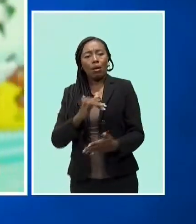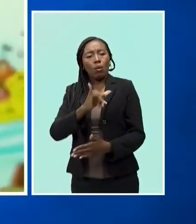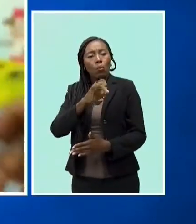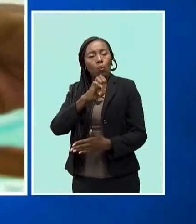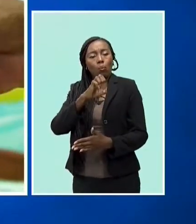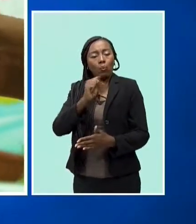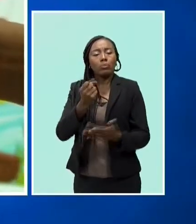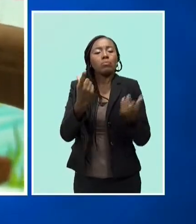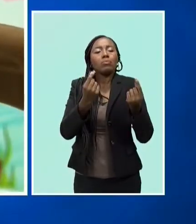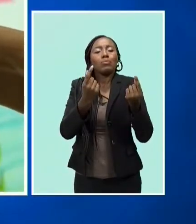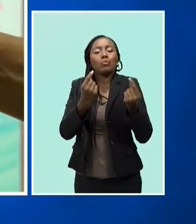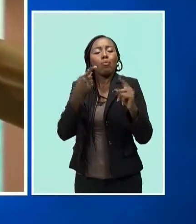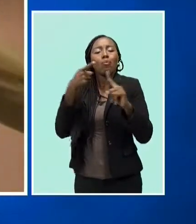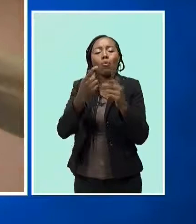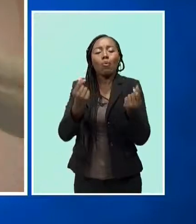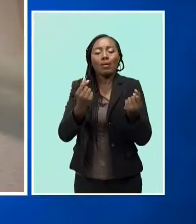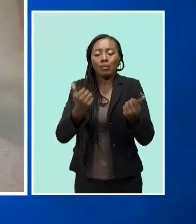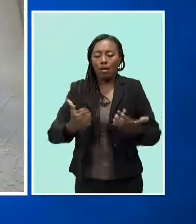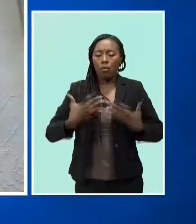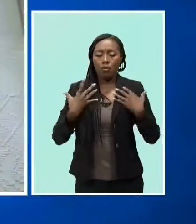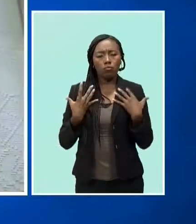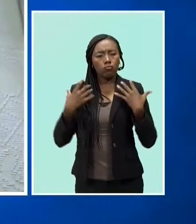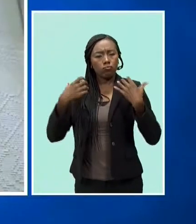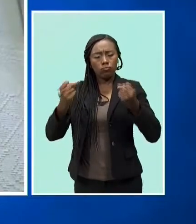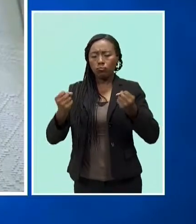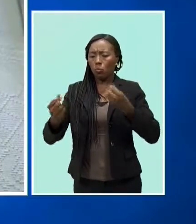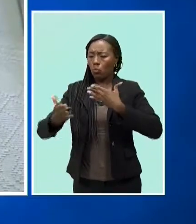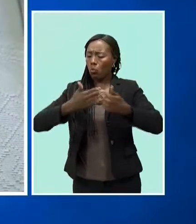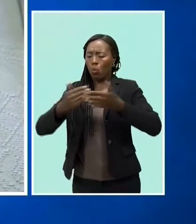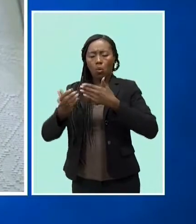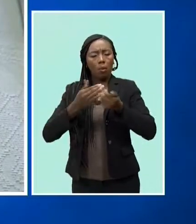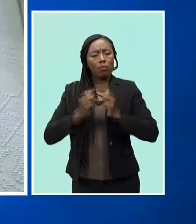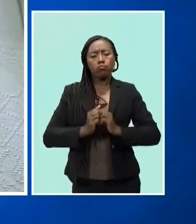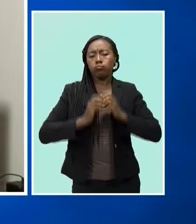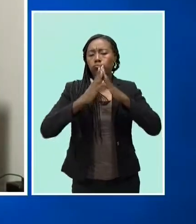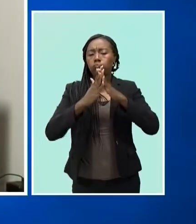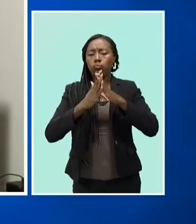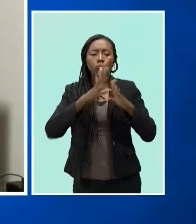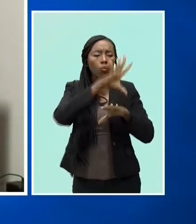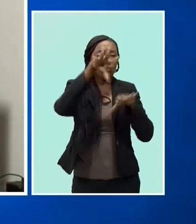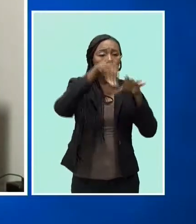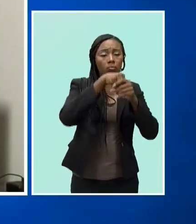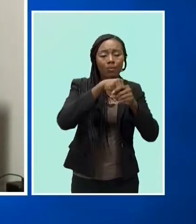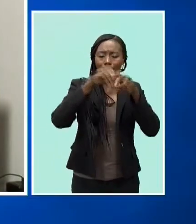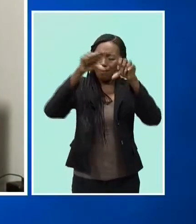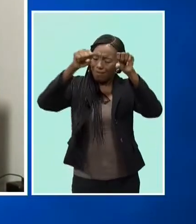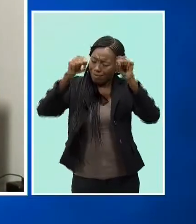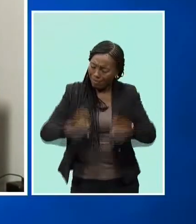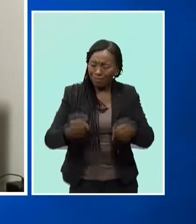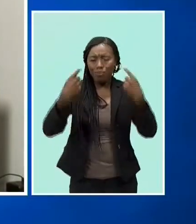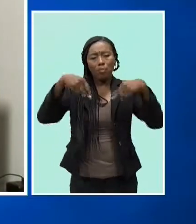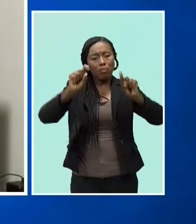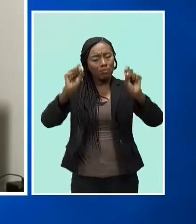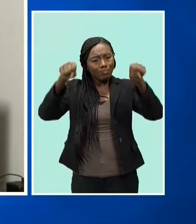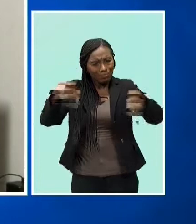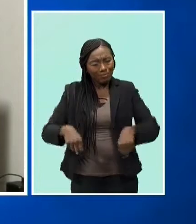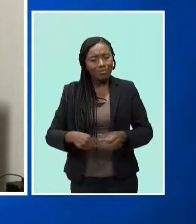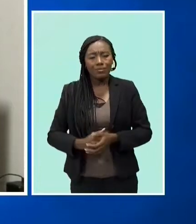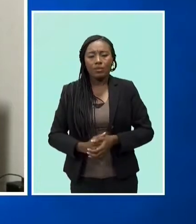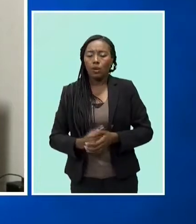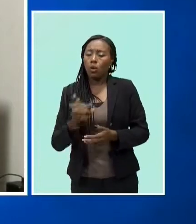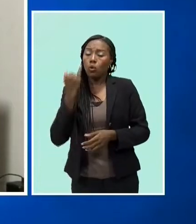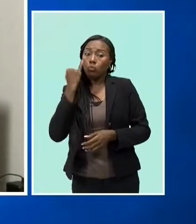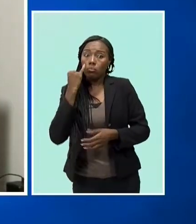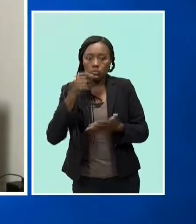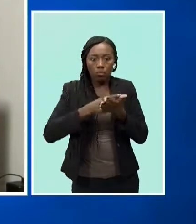your confidence to say to you that no matter what endeavor you want to get into, you can succeed. And even if